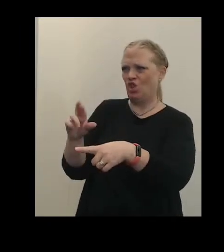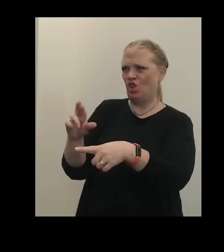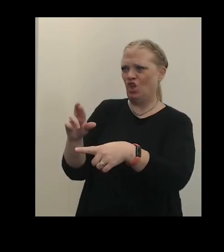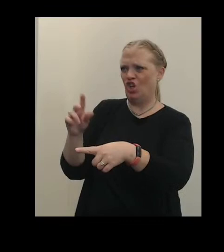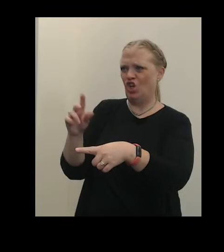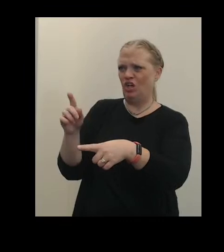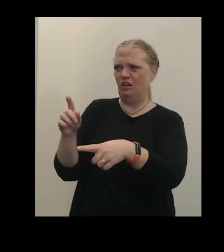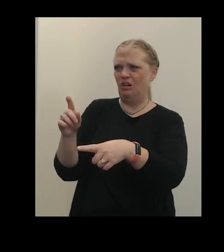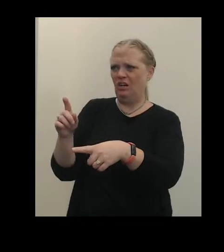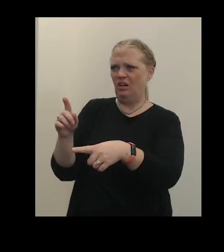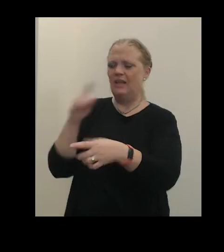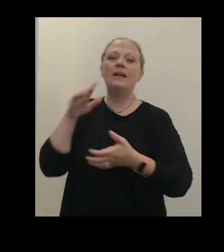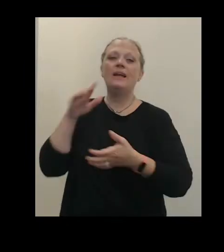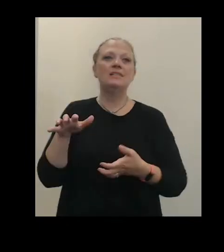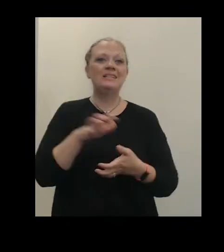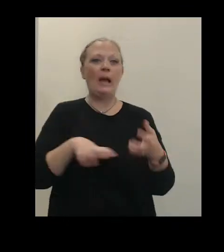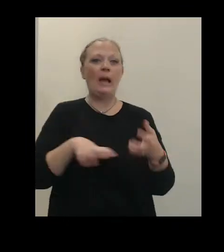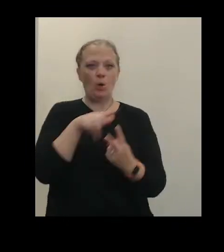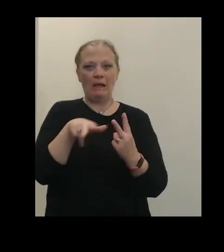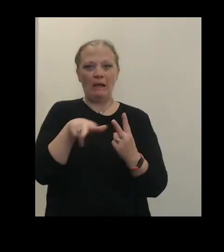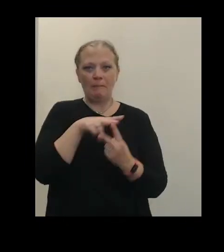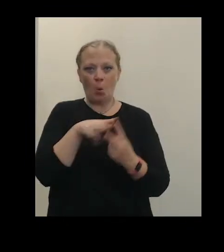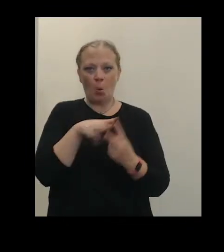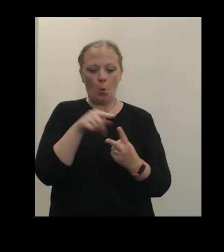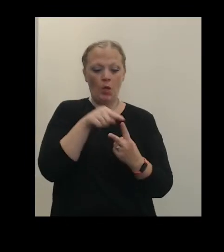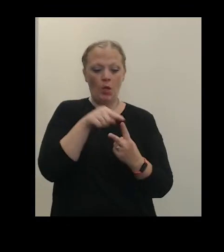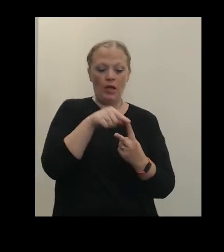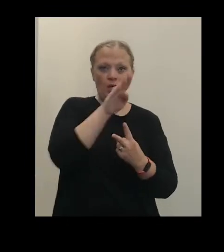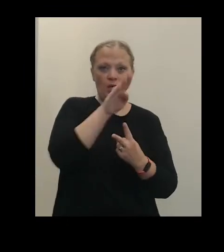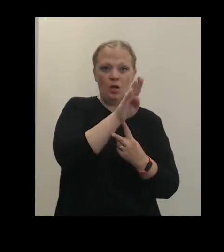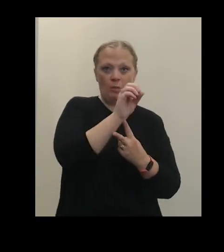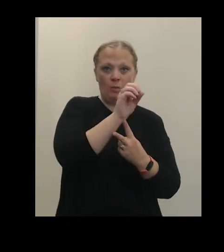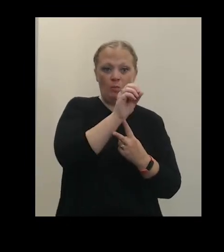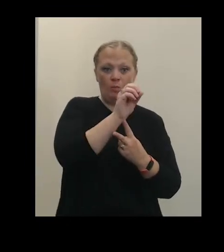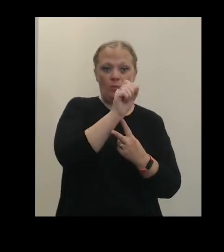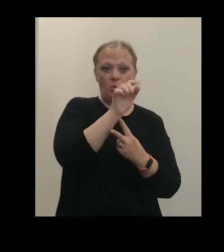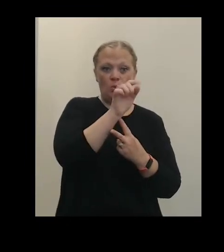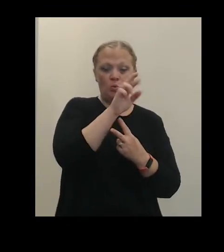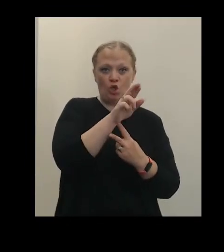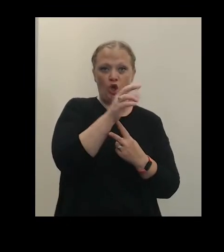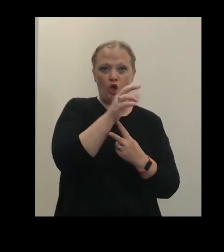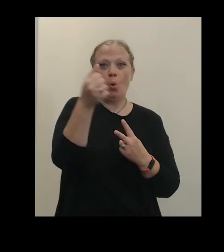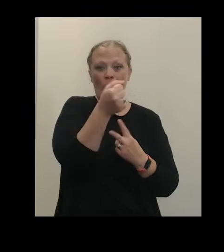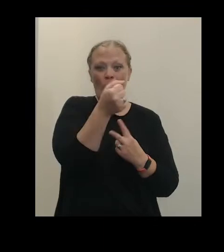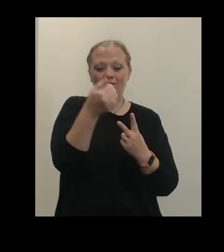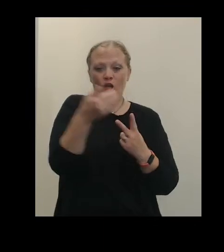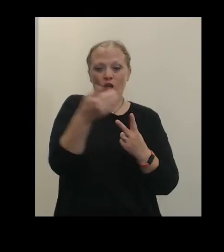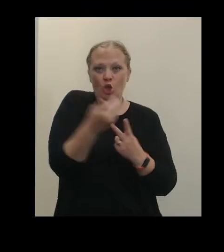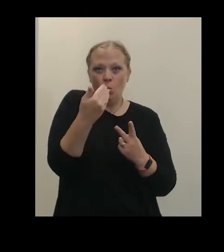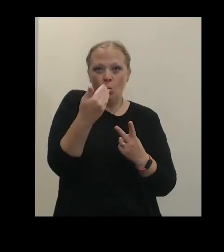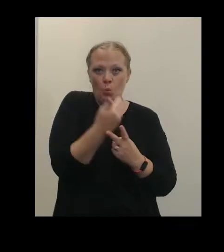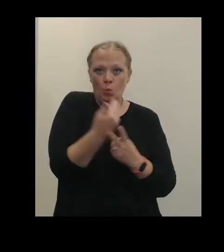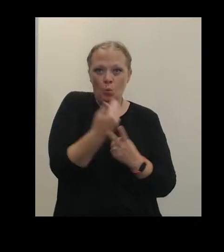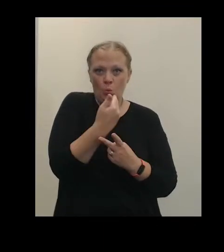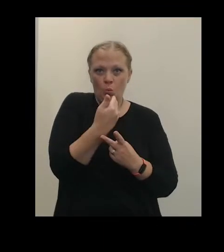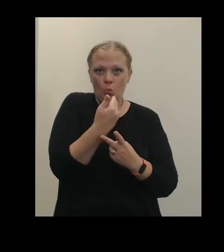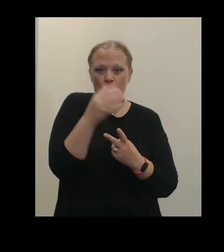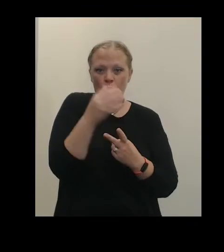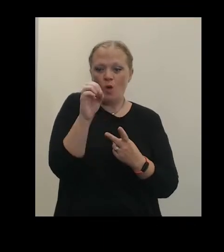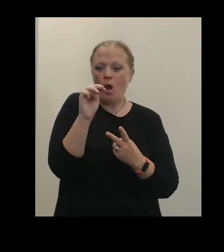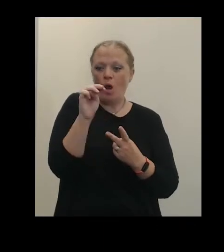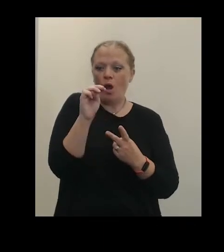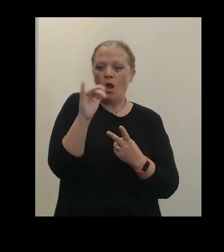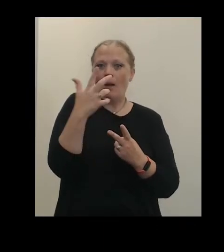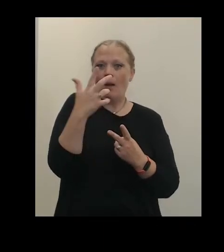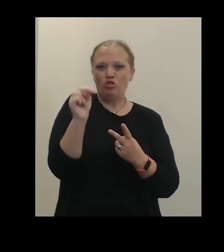a combination. So it is a booster, and it's a new also has a new variant